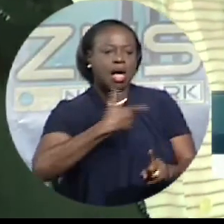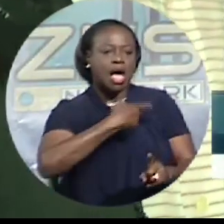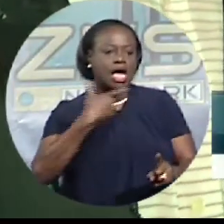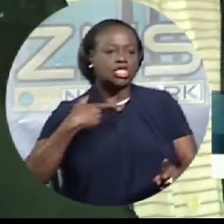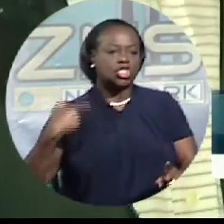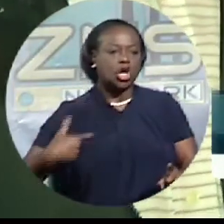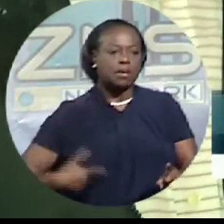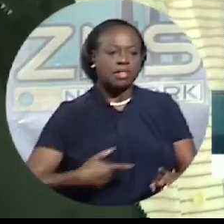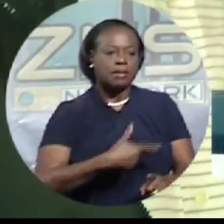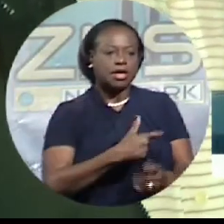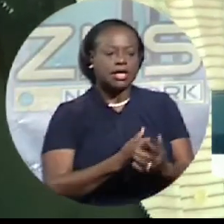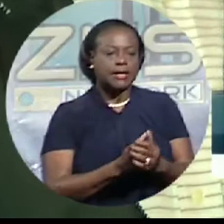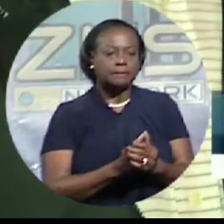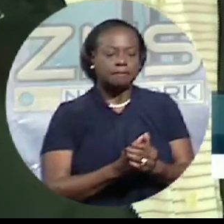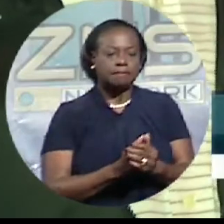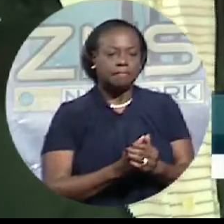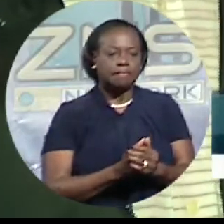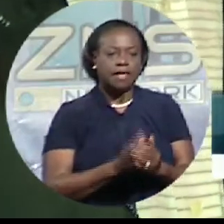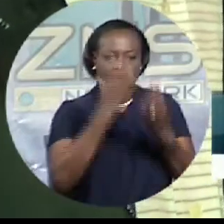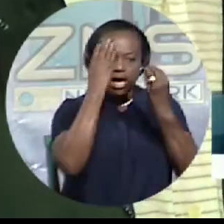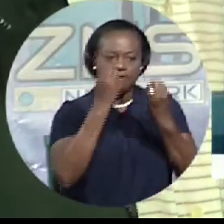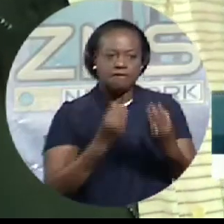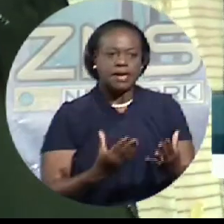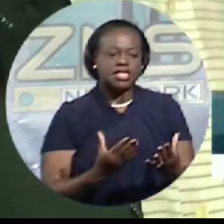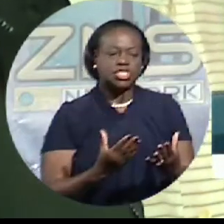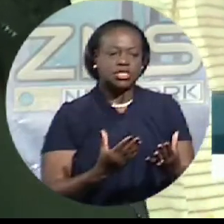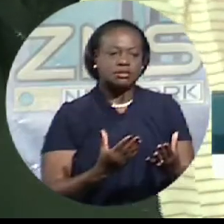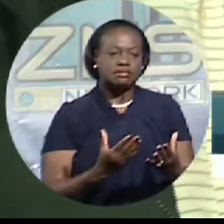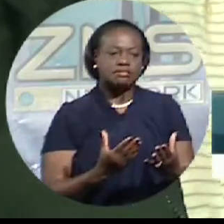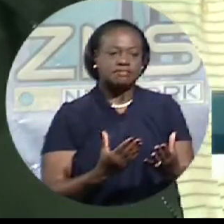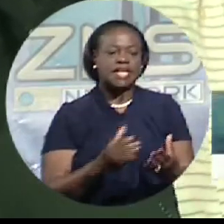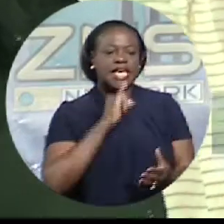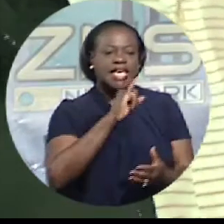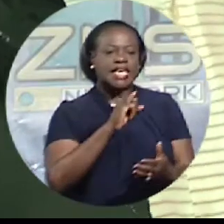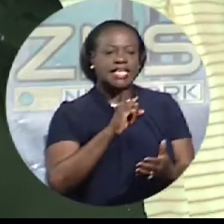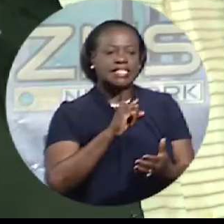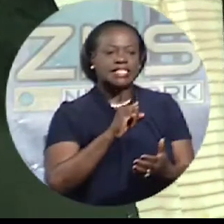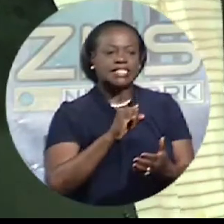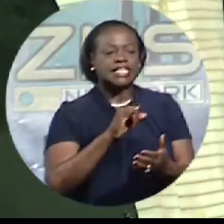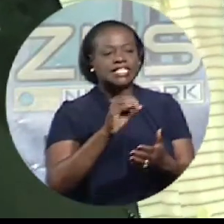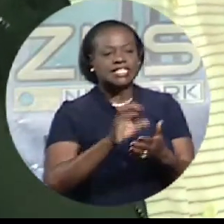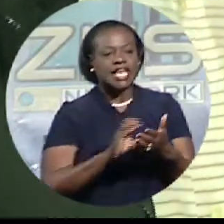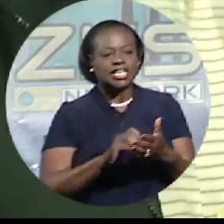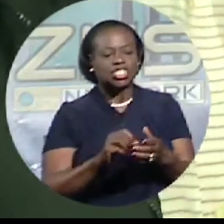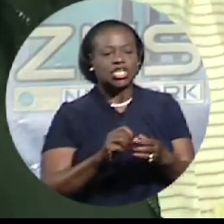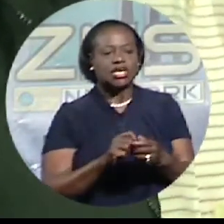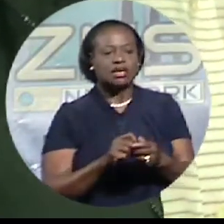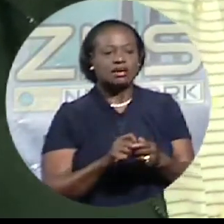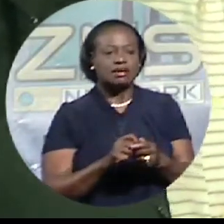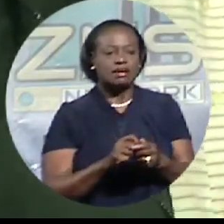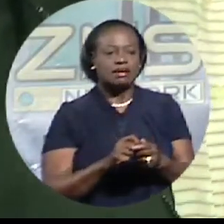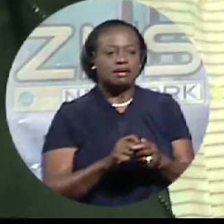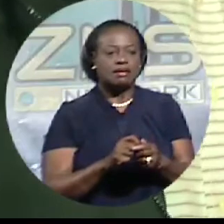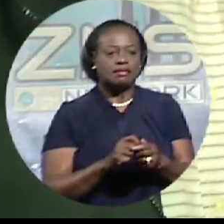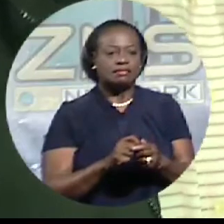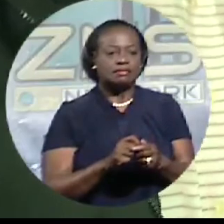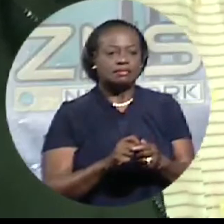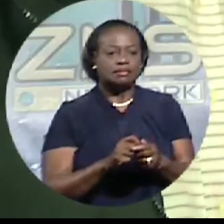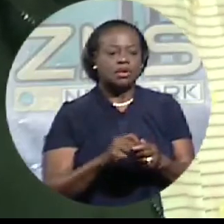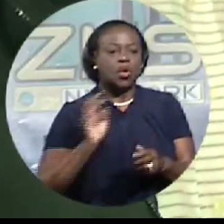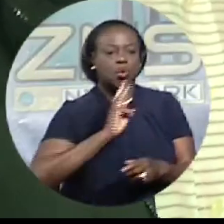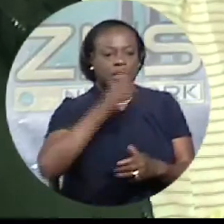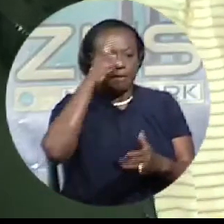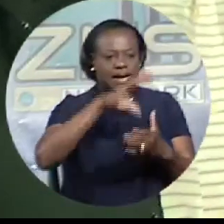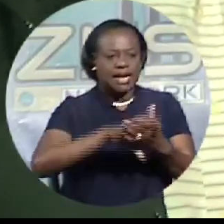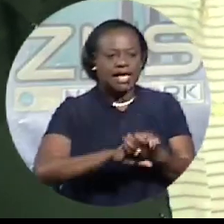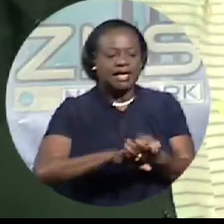wounds about the body. Information at this stage is a bit sketchy, and we do